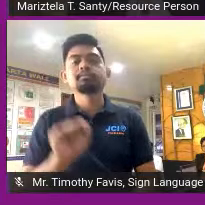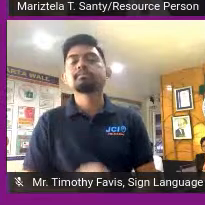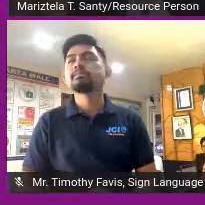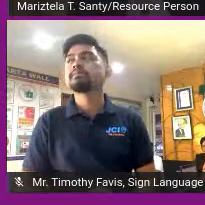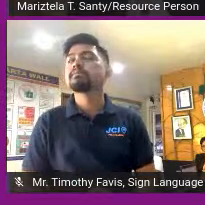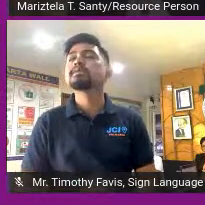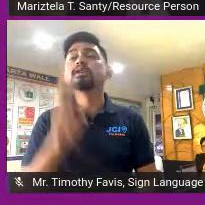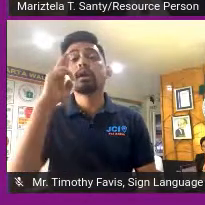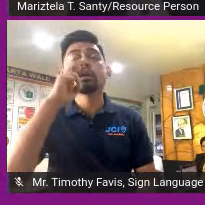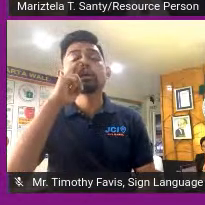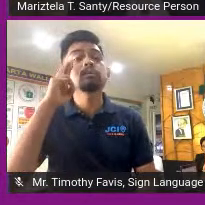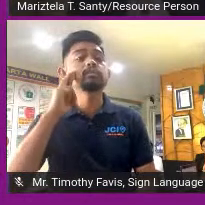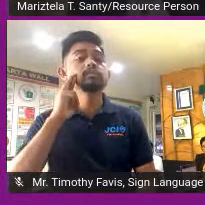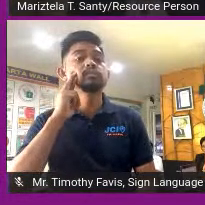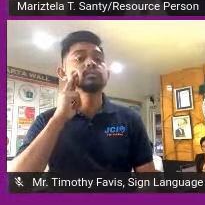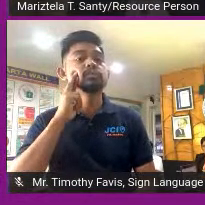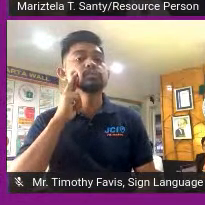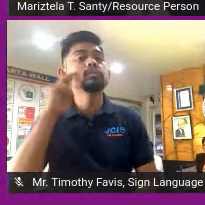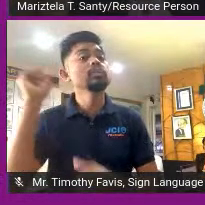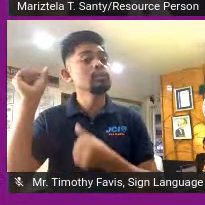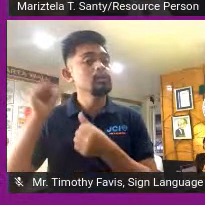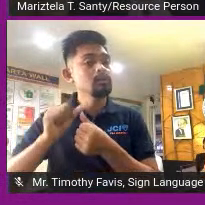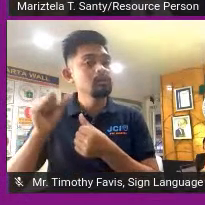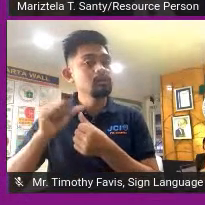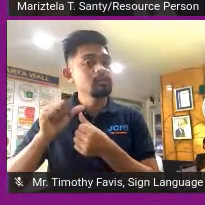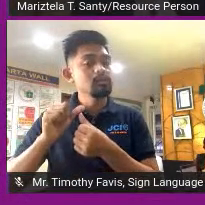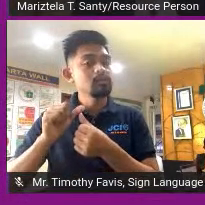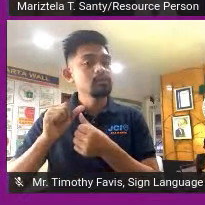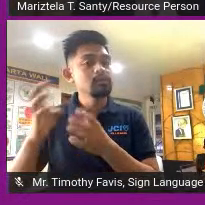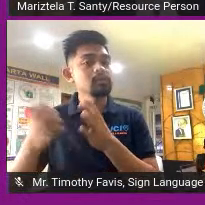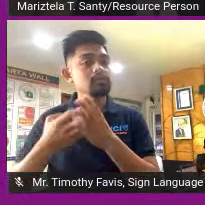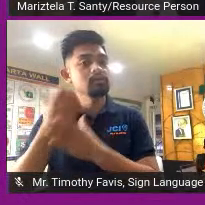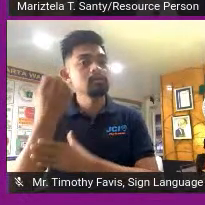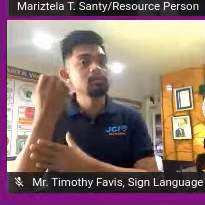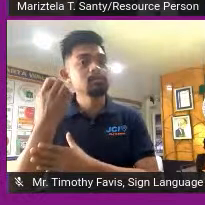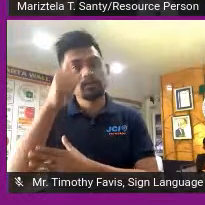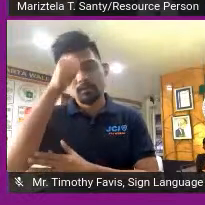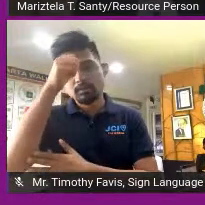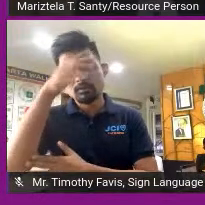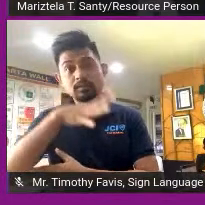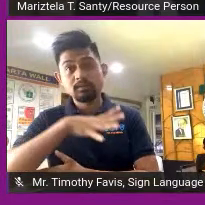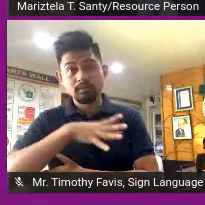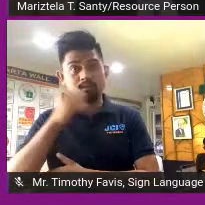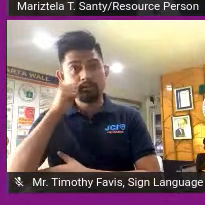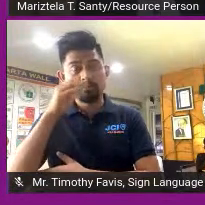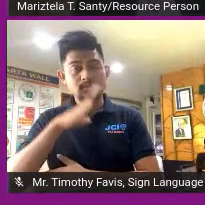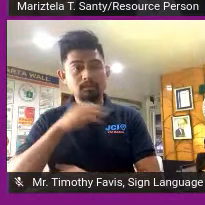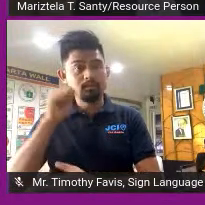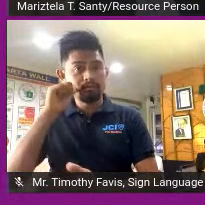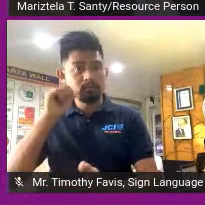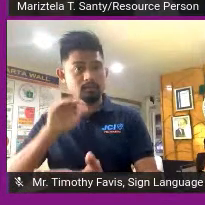Do you know that rape also exists among husband and wife?